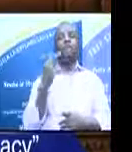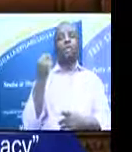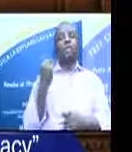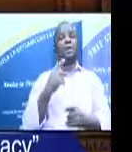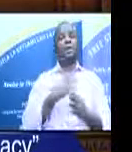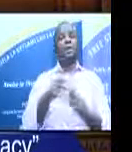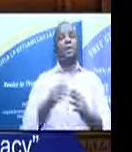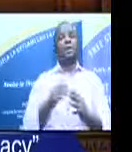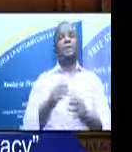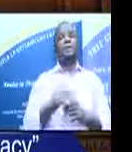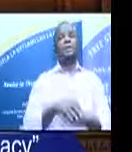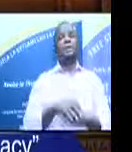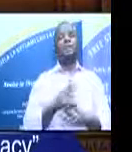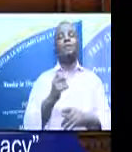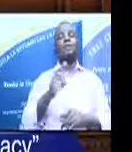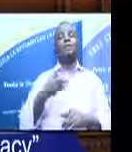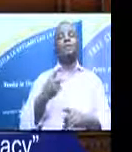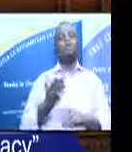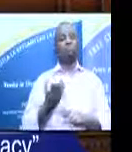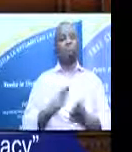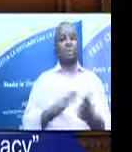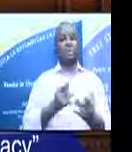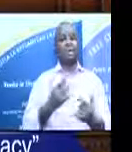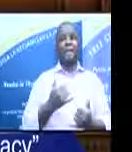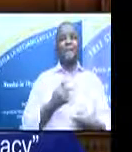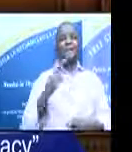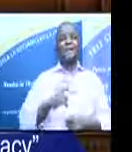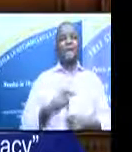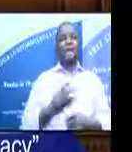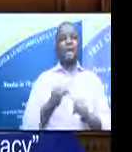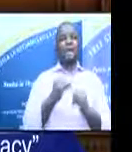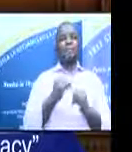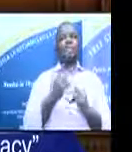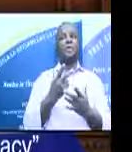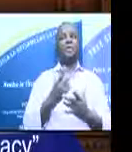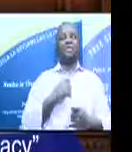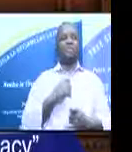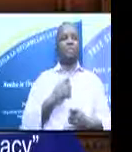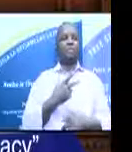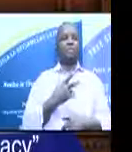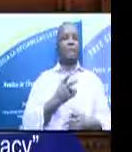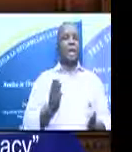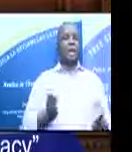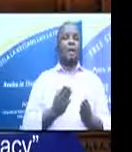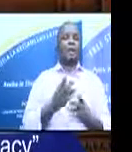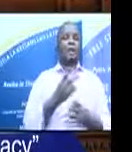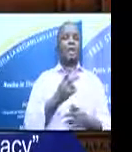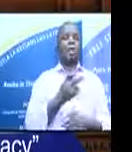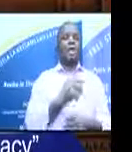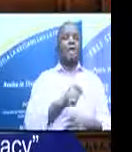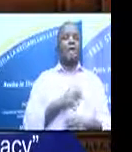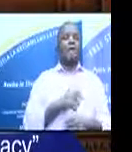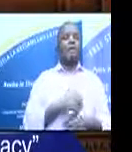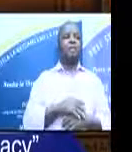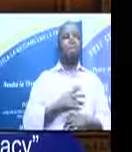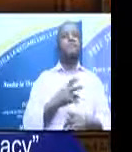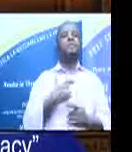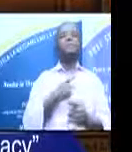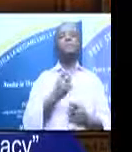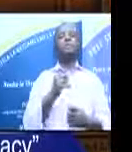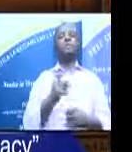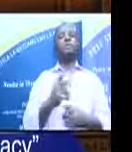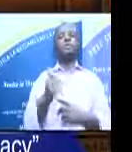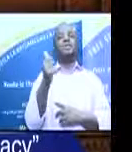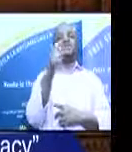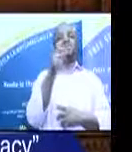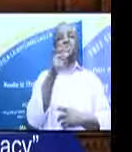weekend when a dying woman was in desperate need of medical care. But the acting head of department had been arrested